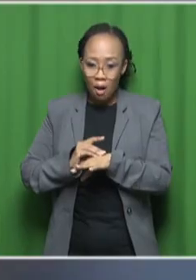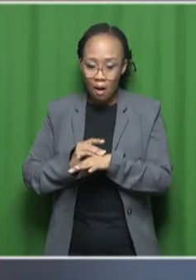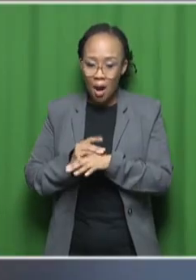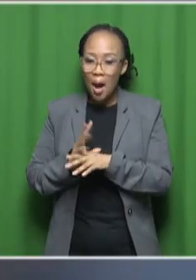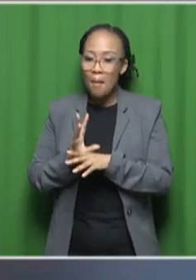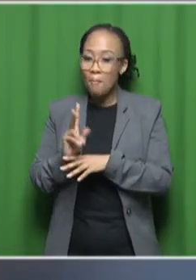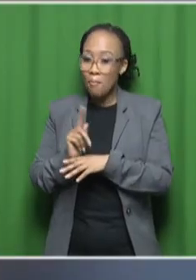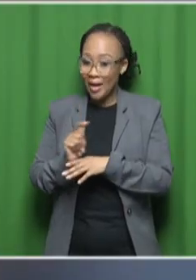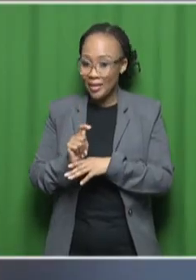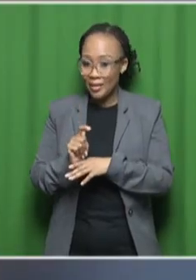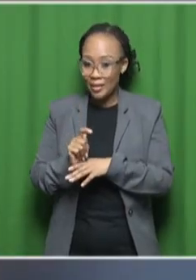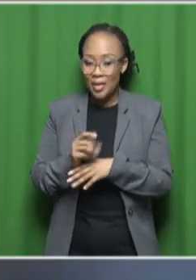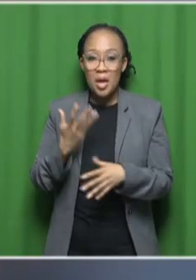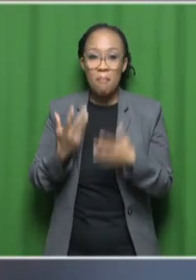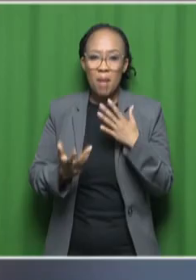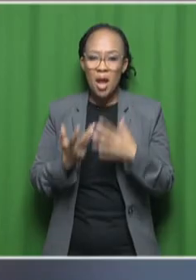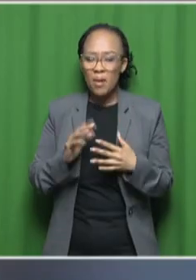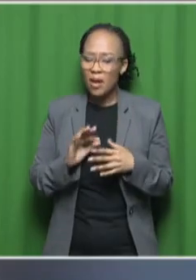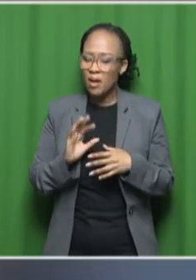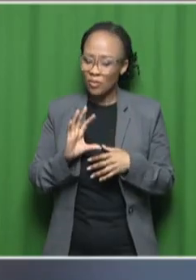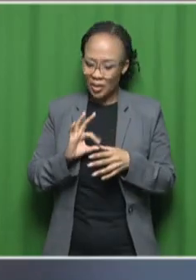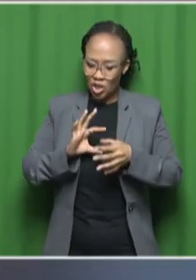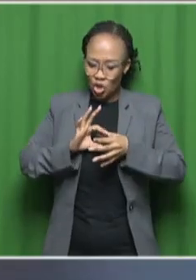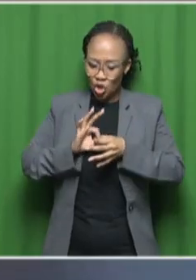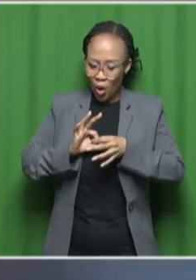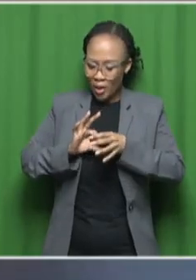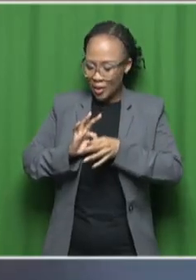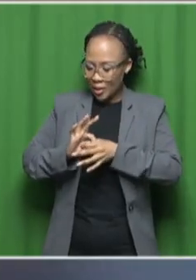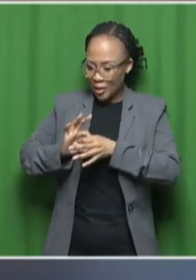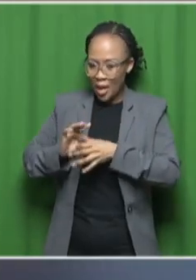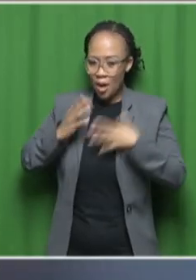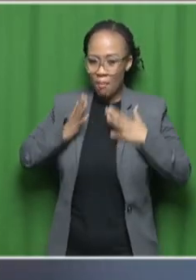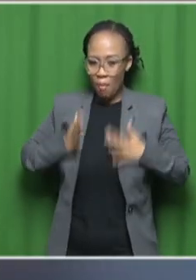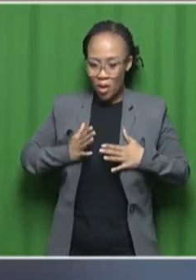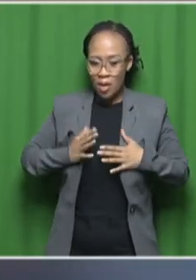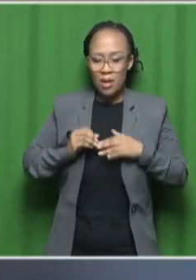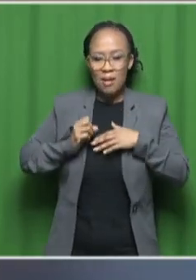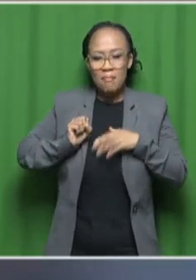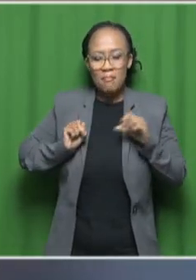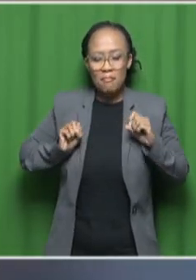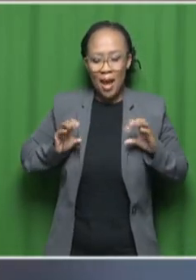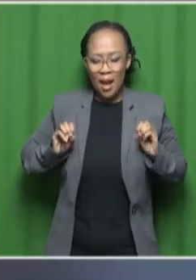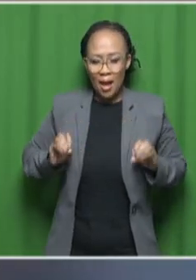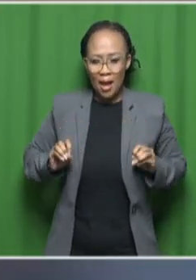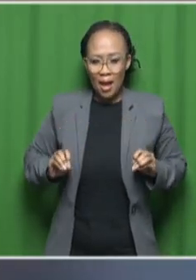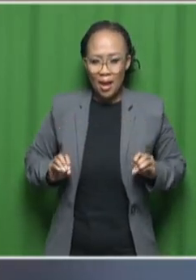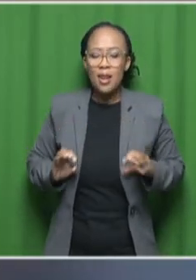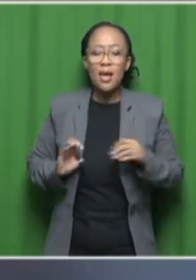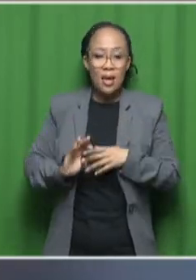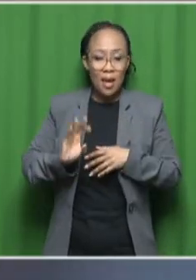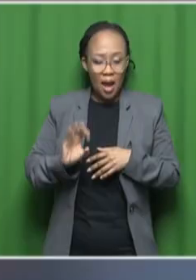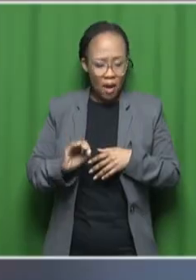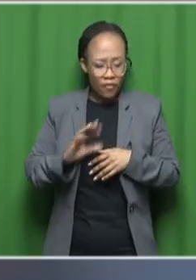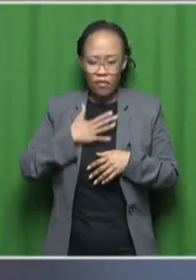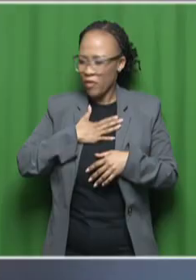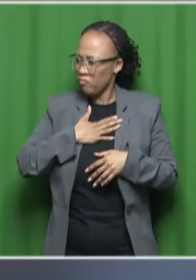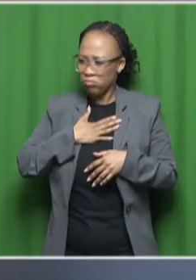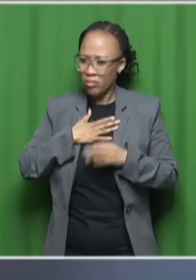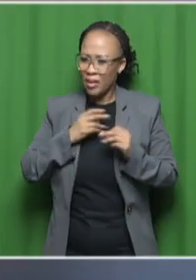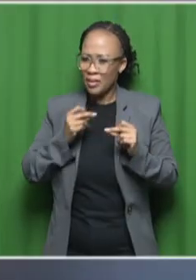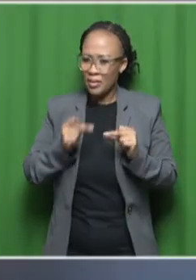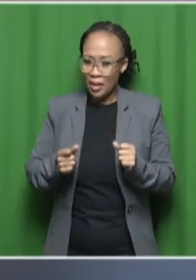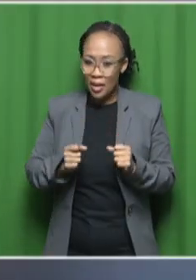have joint pain suddenly and they have mobility issues and the onset of that, the start of it is quite sudden. And if you don't take